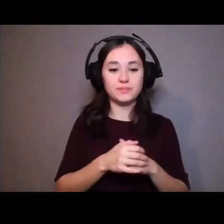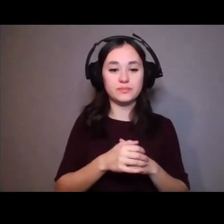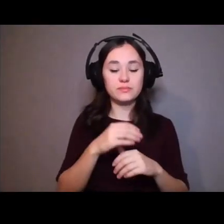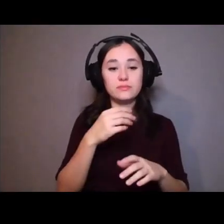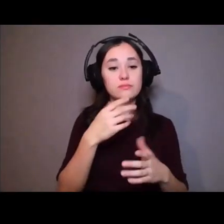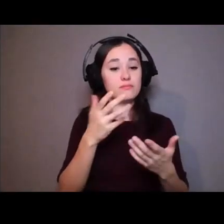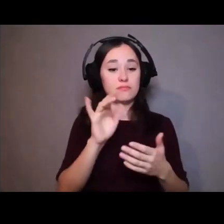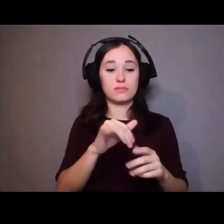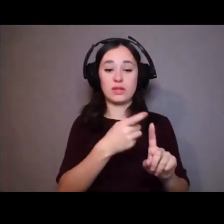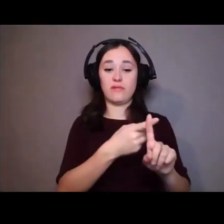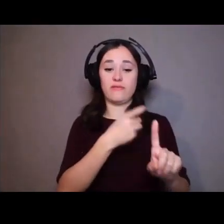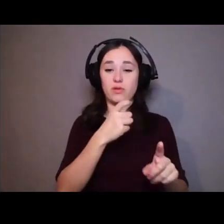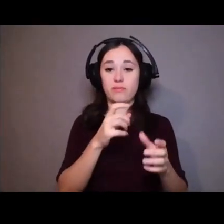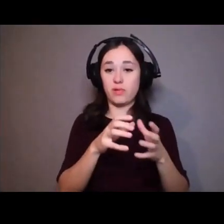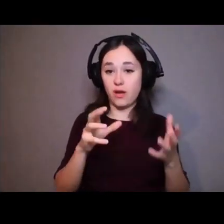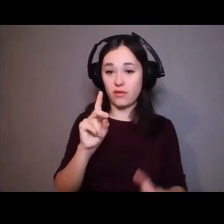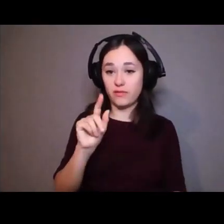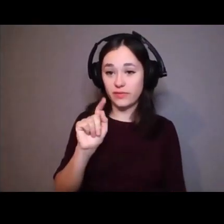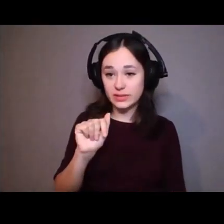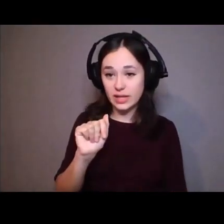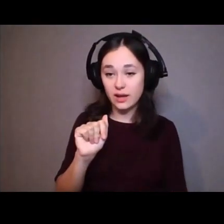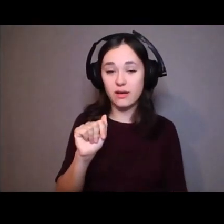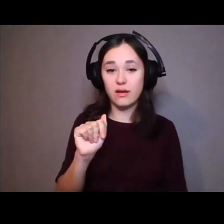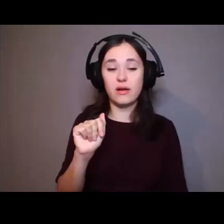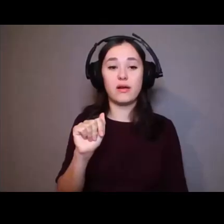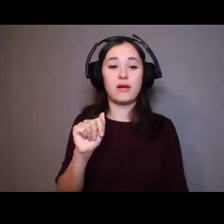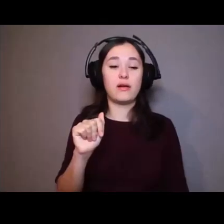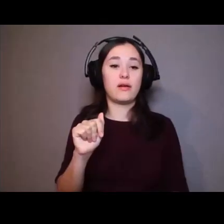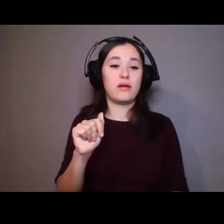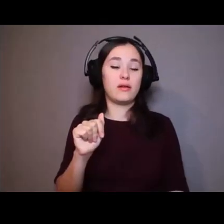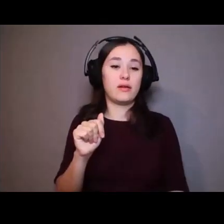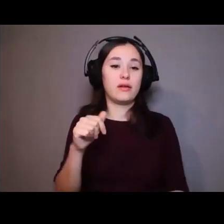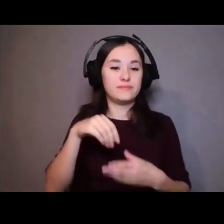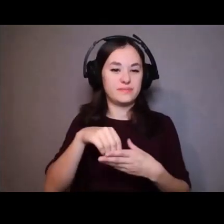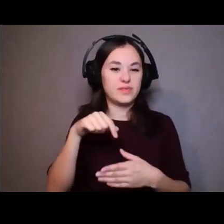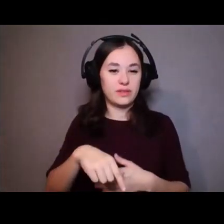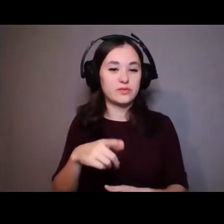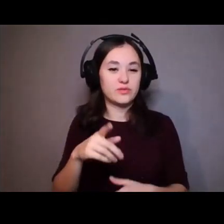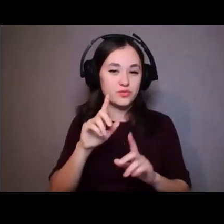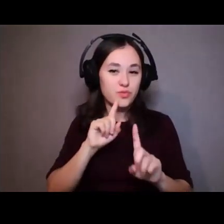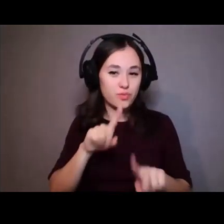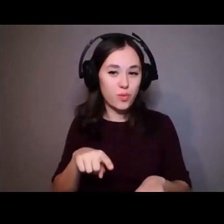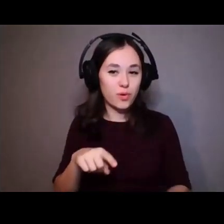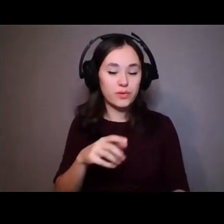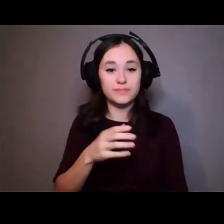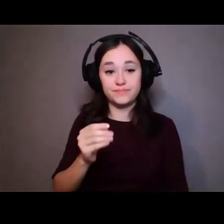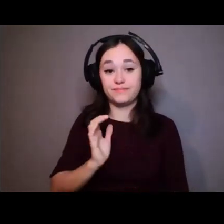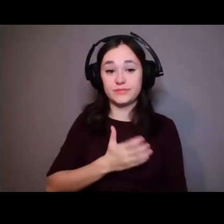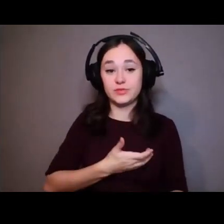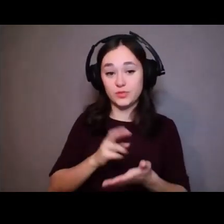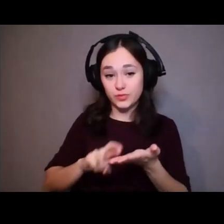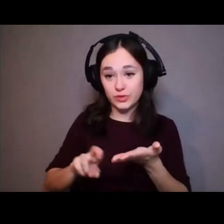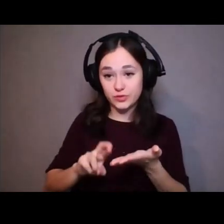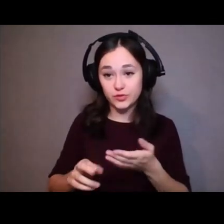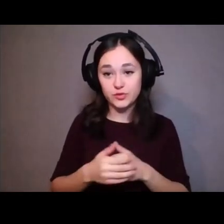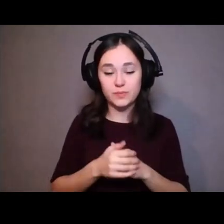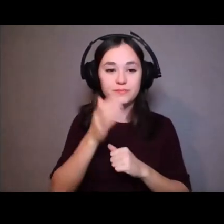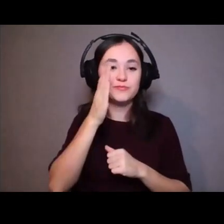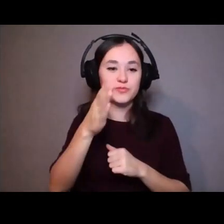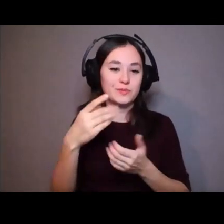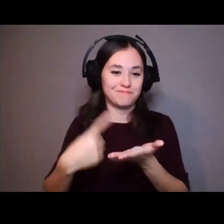been presented and elevated through this report and its related research, and which we'll be talking about